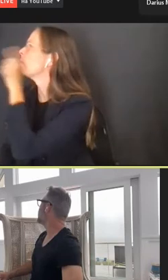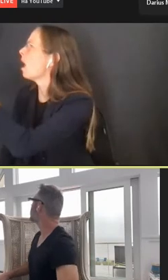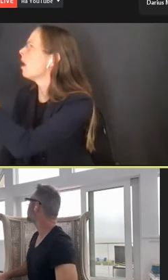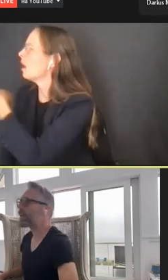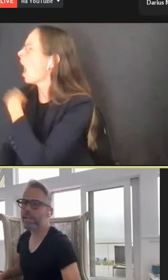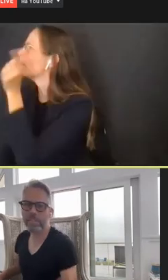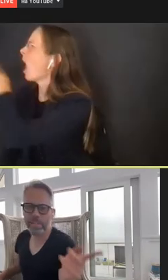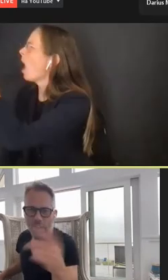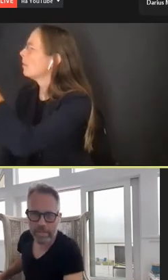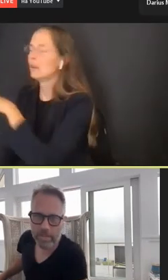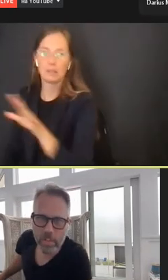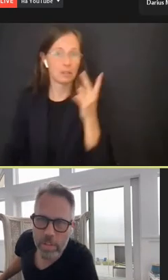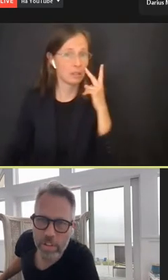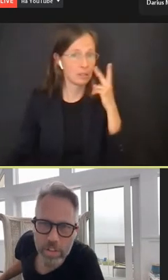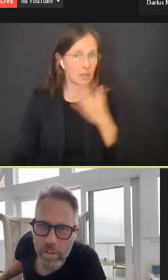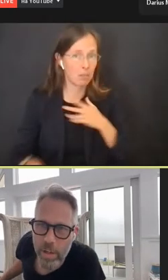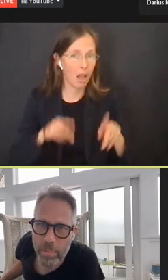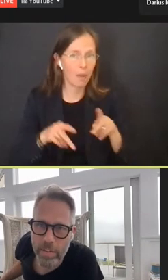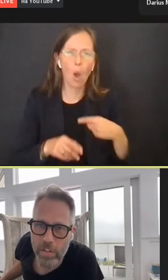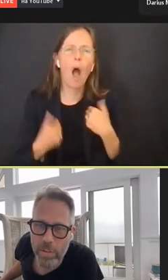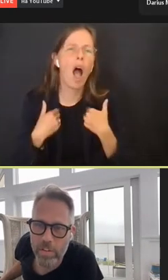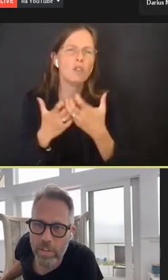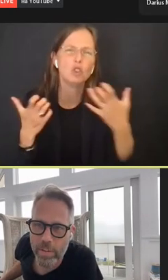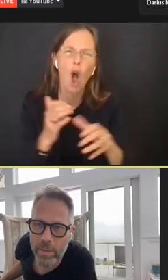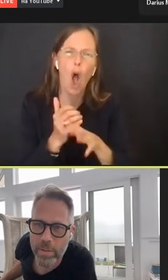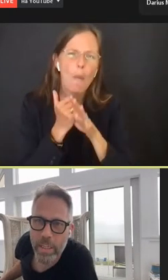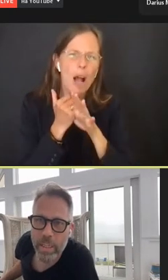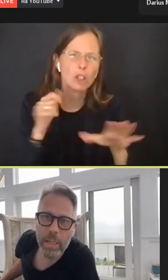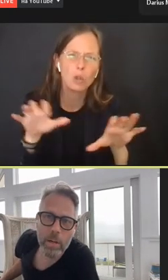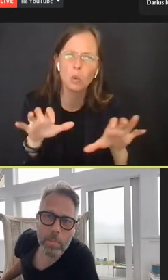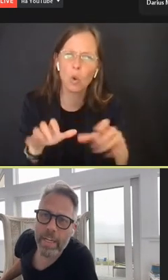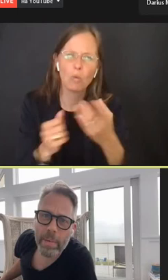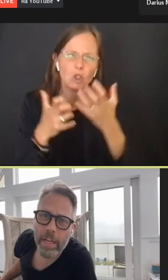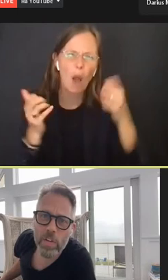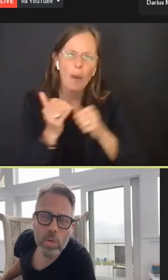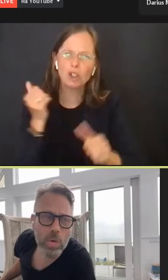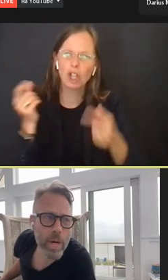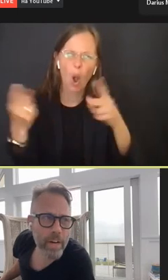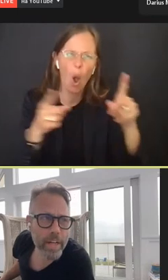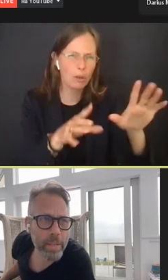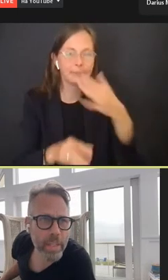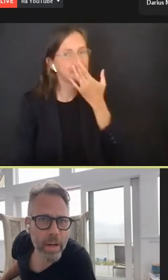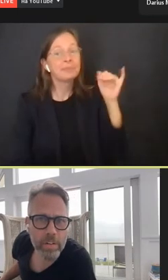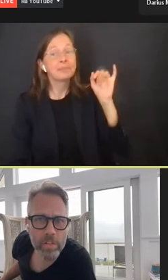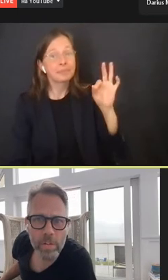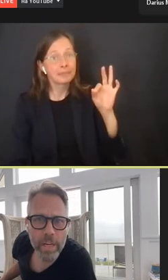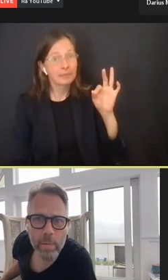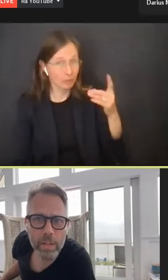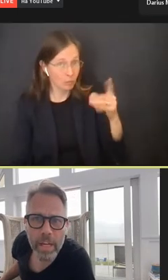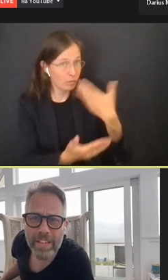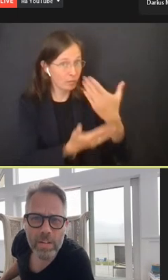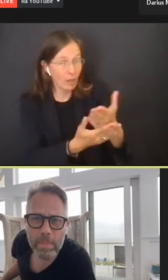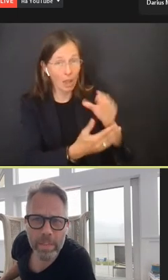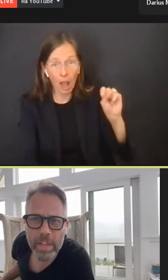Coming. I got shit. I have so much shit going on, man. So much shit to do. But yeah, man, if you ever end up at the Oscars or